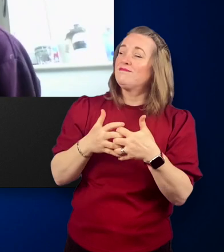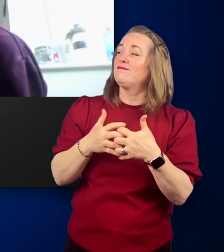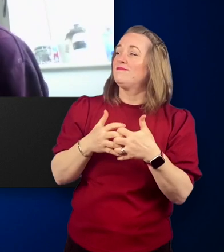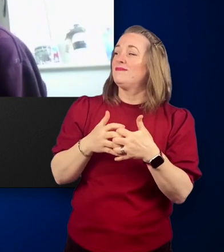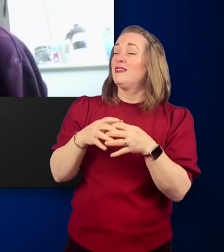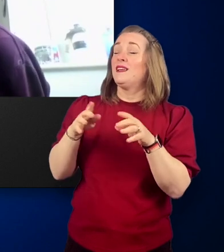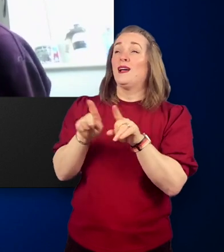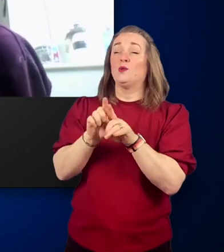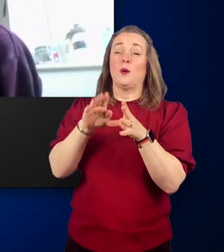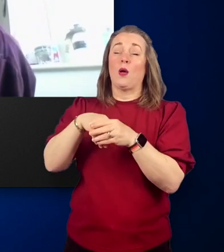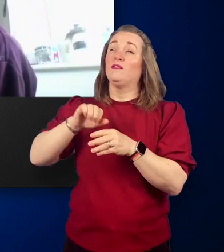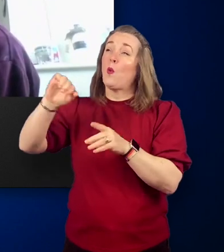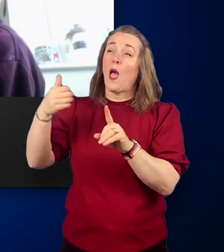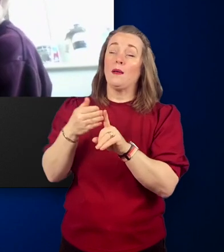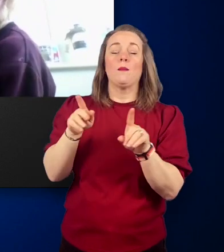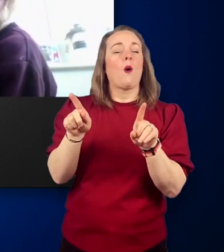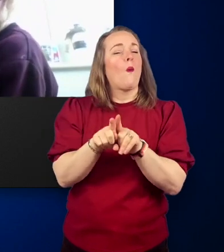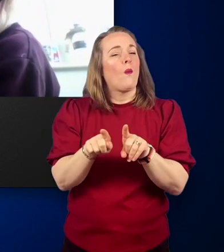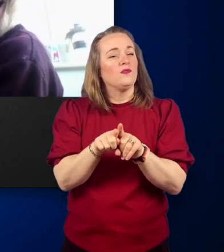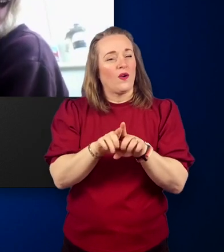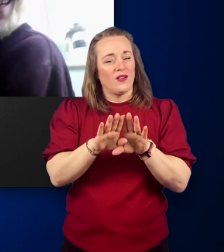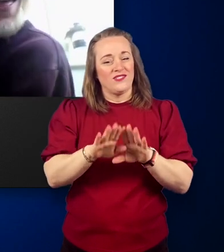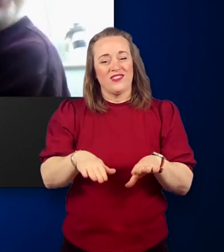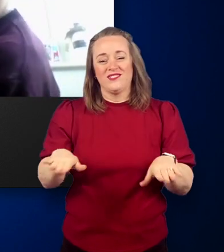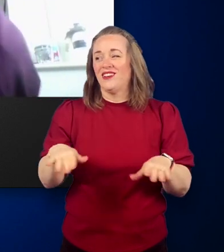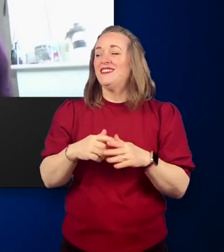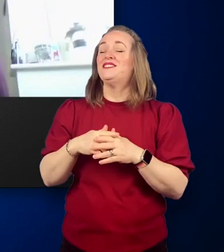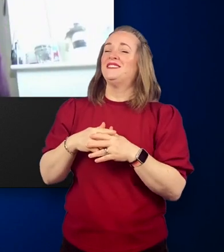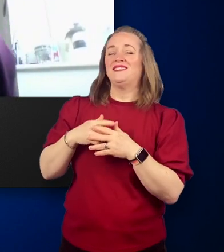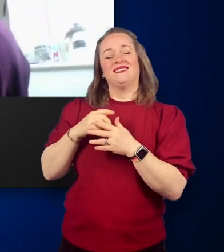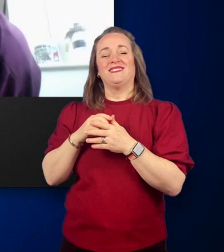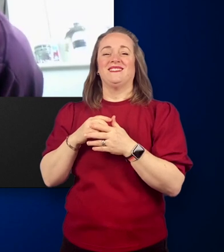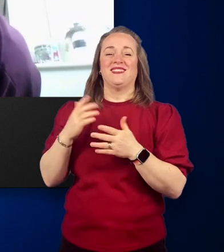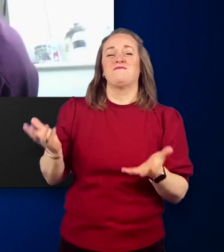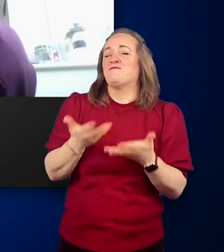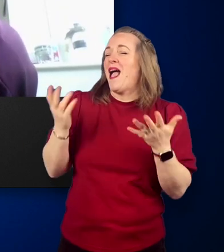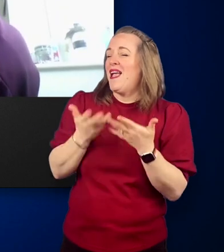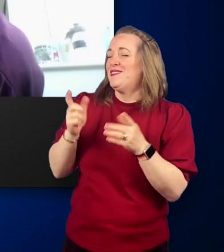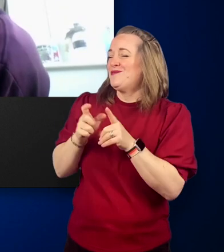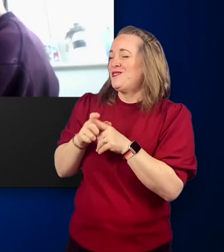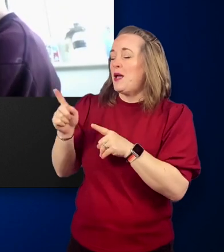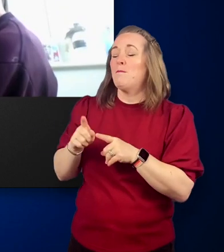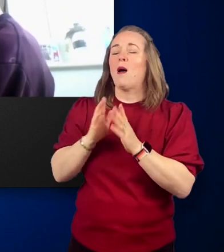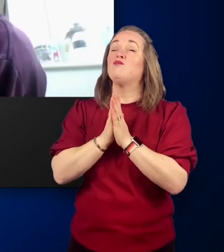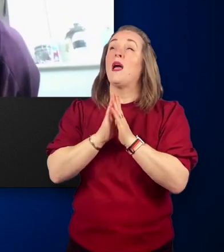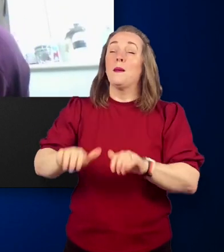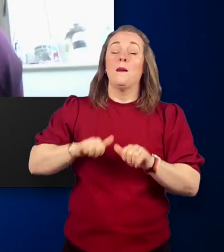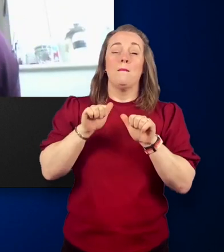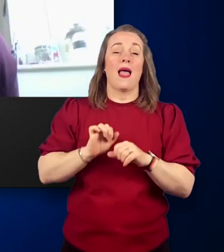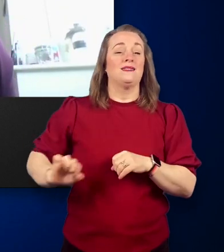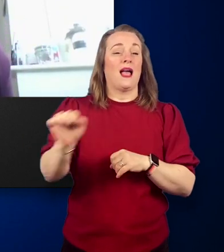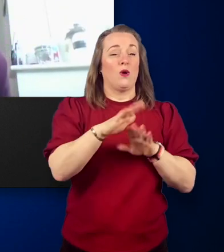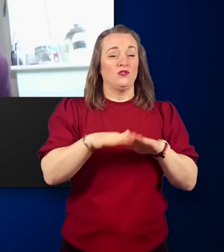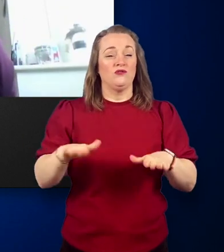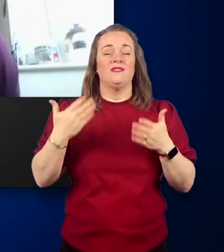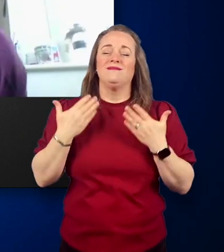what you want them to be, but they'll be that you would bless our children now, Lord Jesus. They are the church for